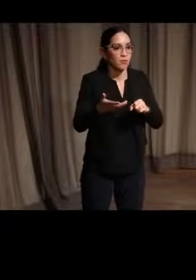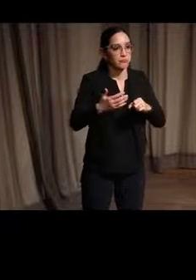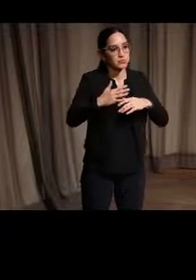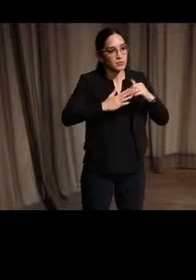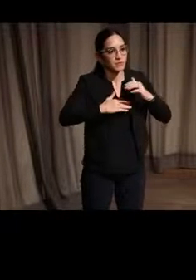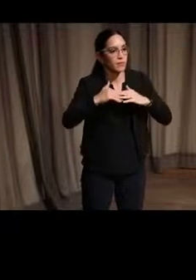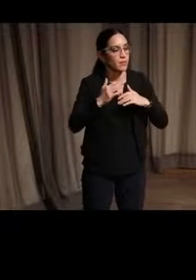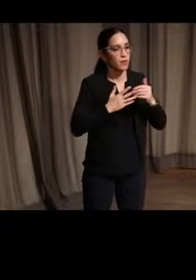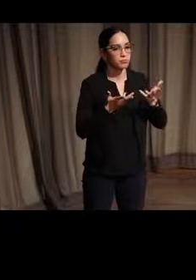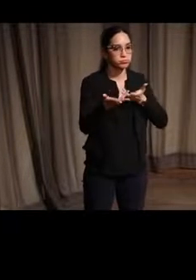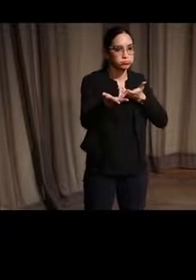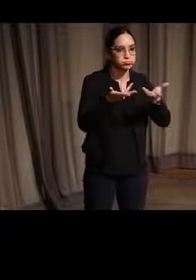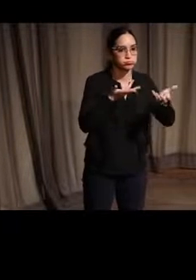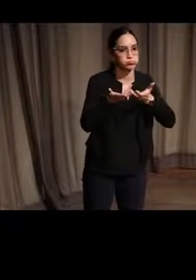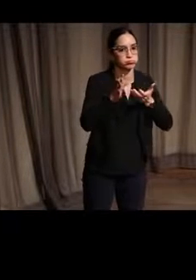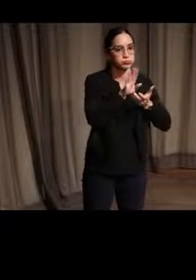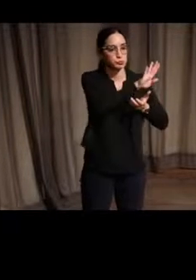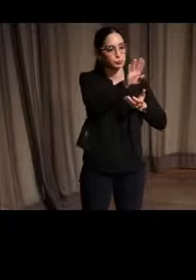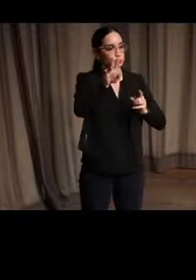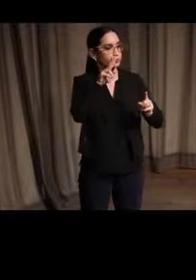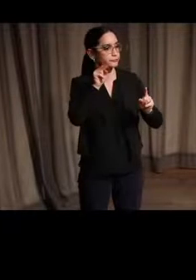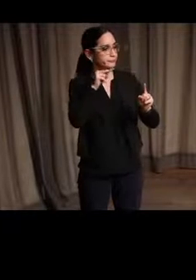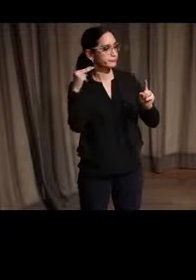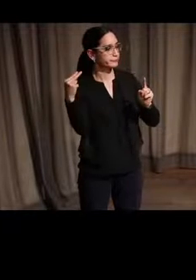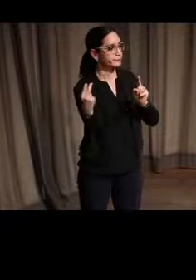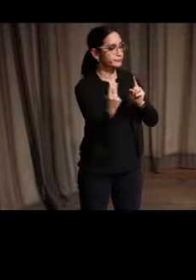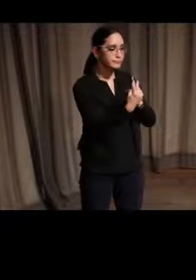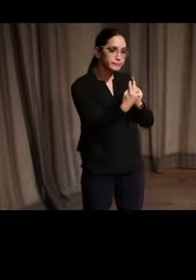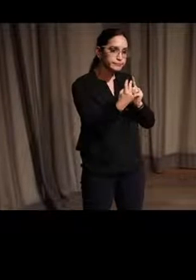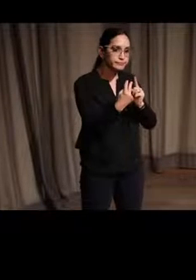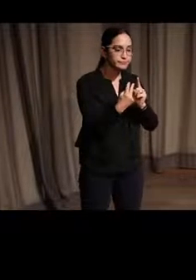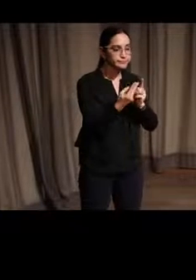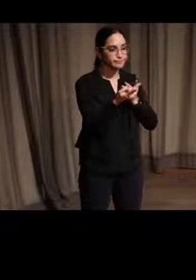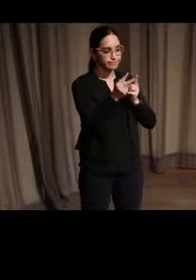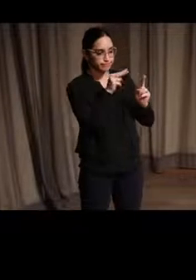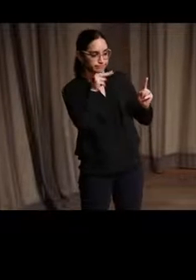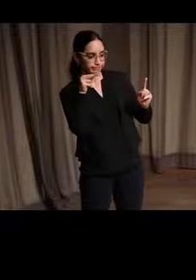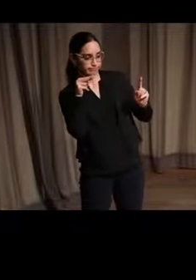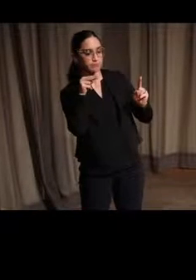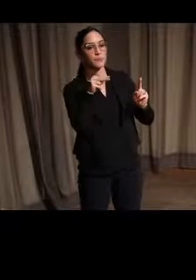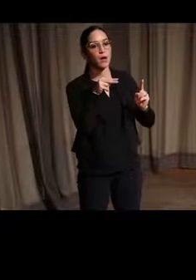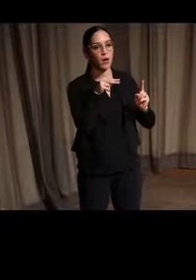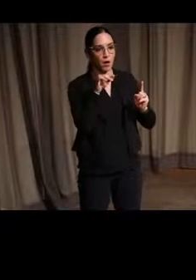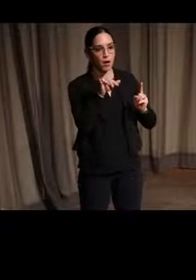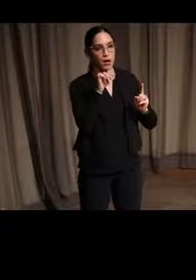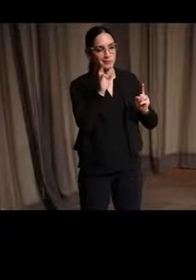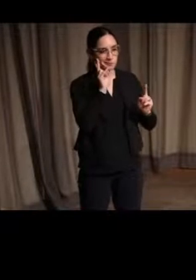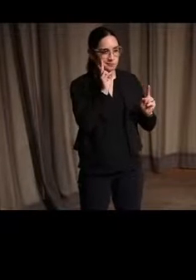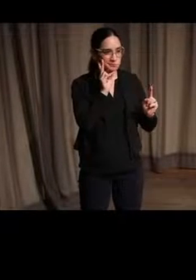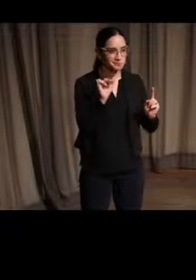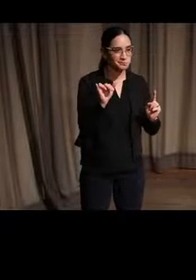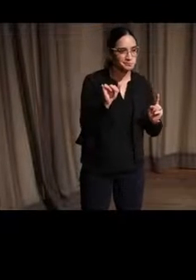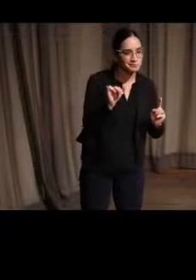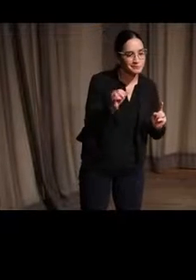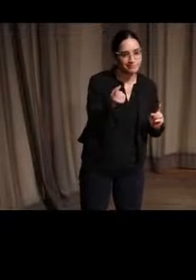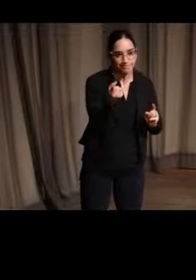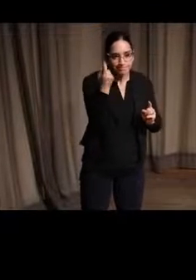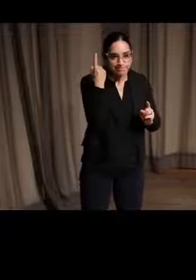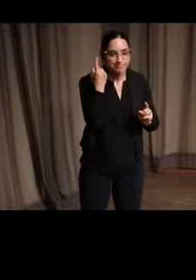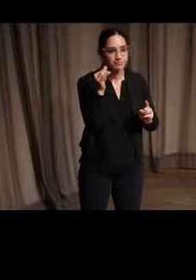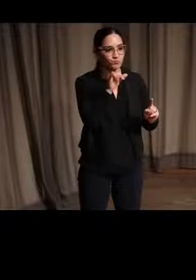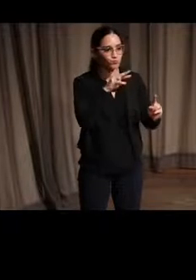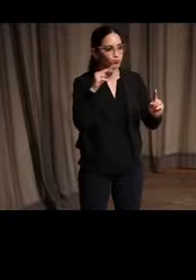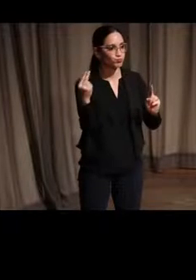entirely new interpretation or just come to it from a different point of view so that we can reflect on what's happening now. Art is a reflection of